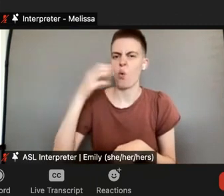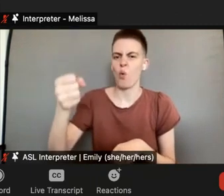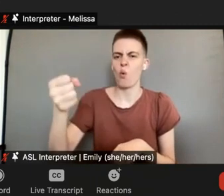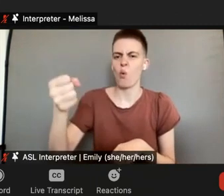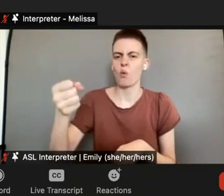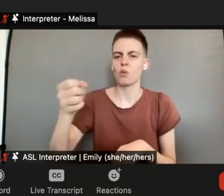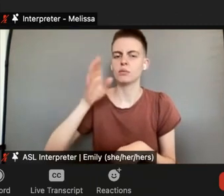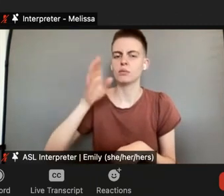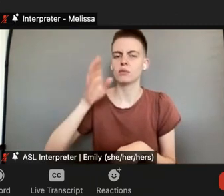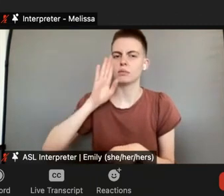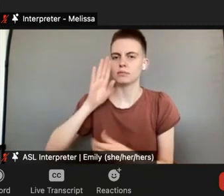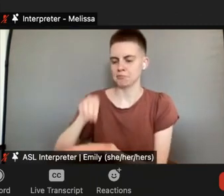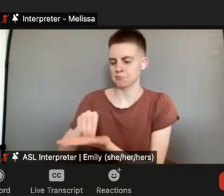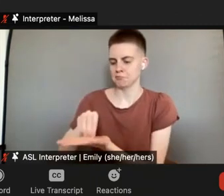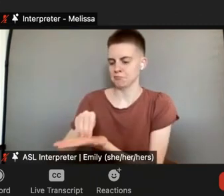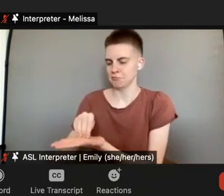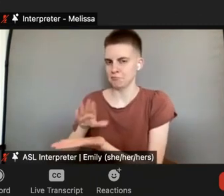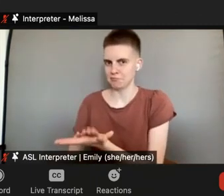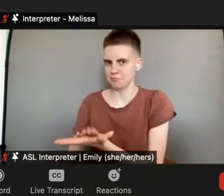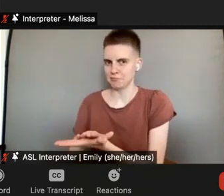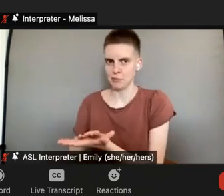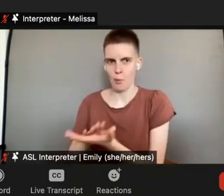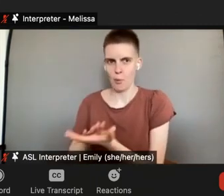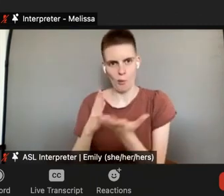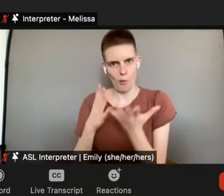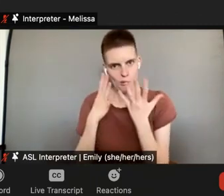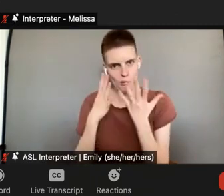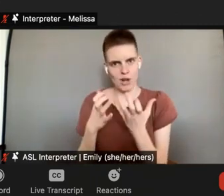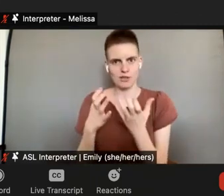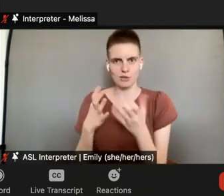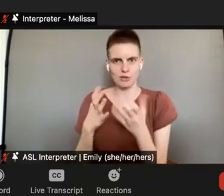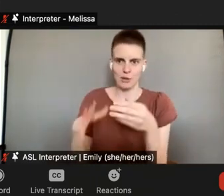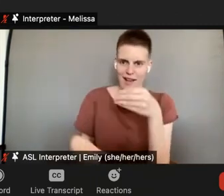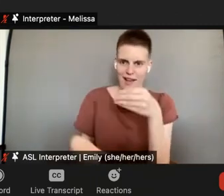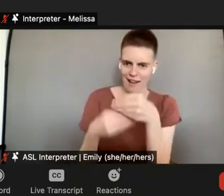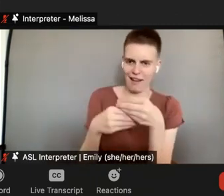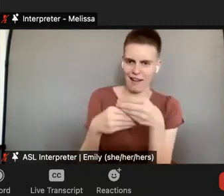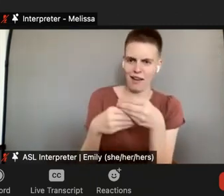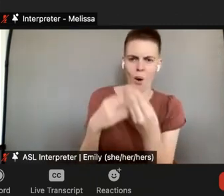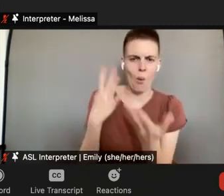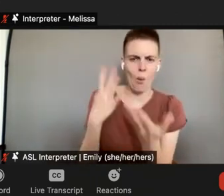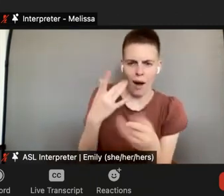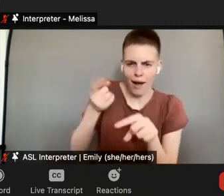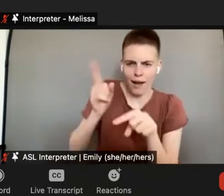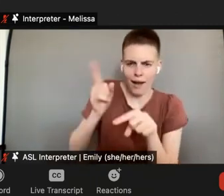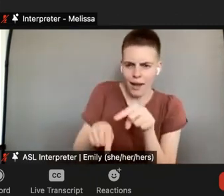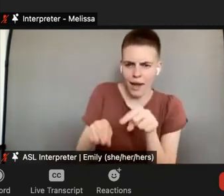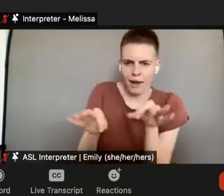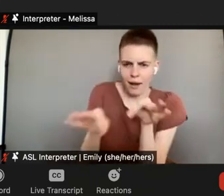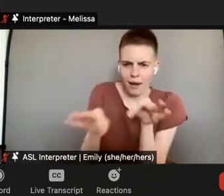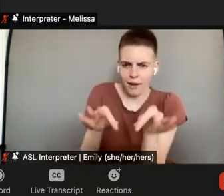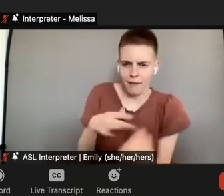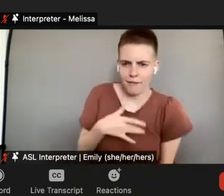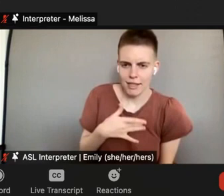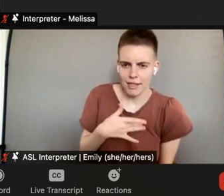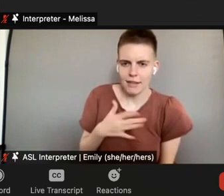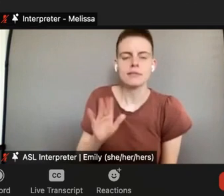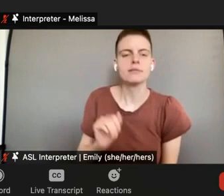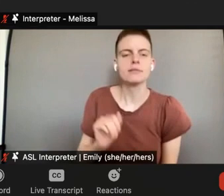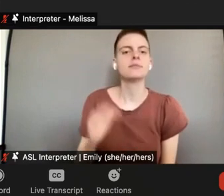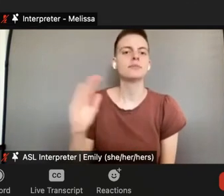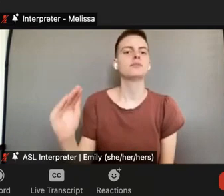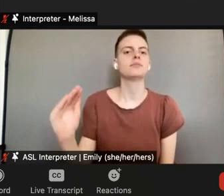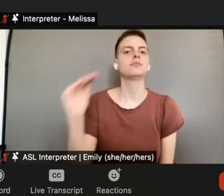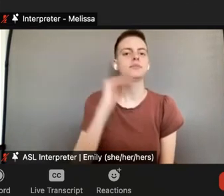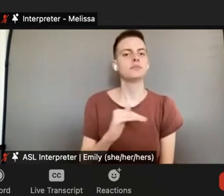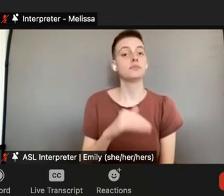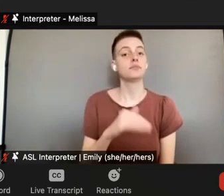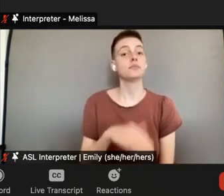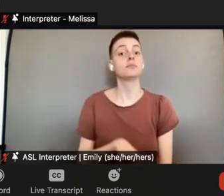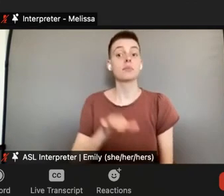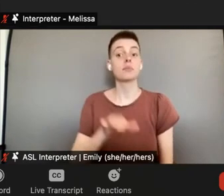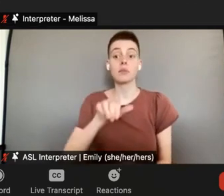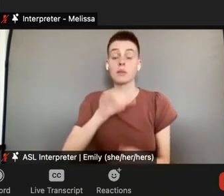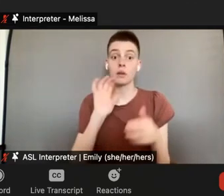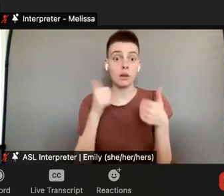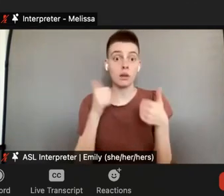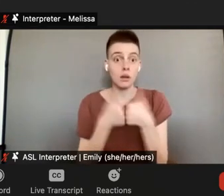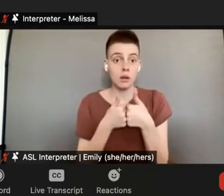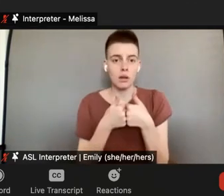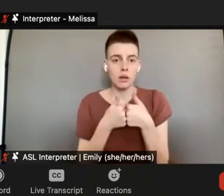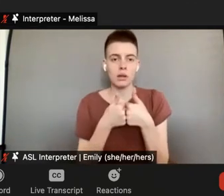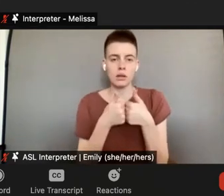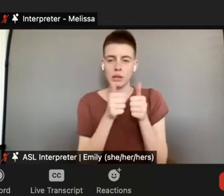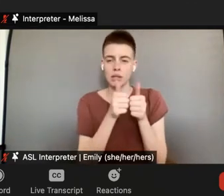make a note. I want to make sure I finish the end of that story, but I want to get to a certain place. So distance viewing is another challenge that